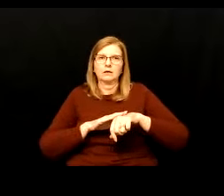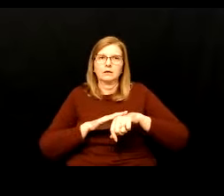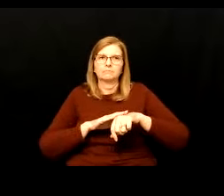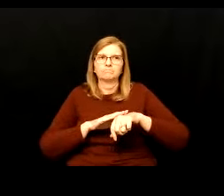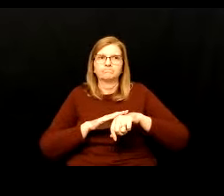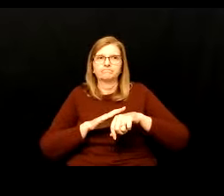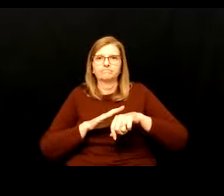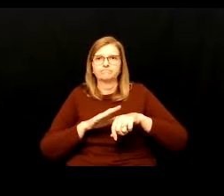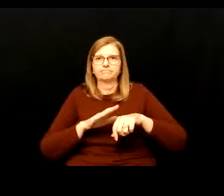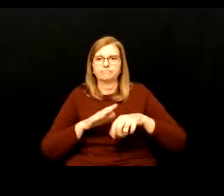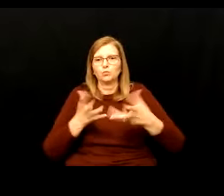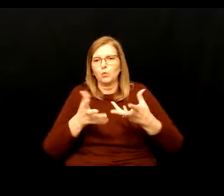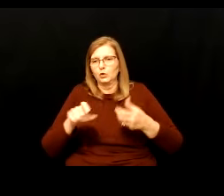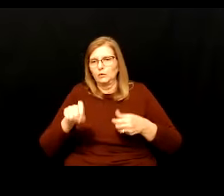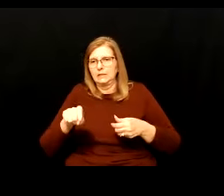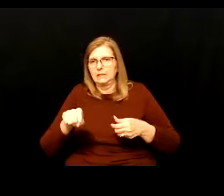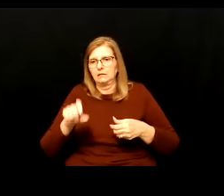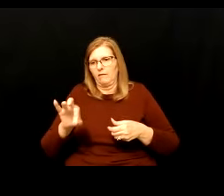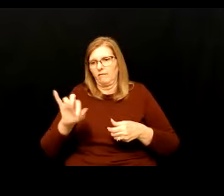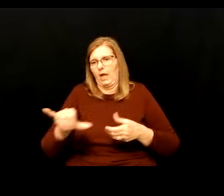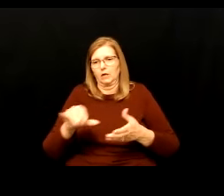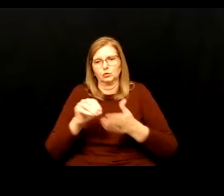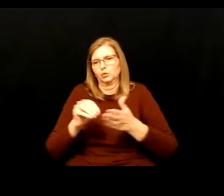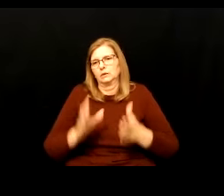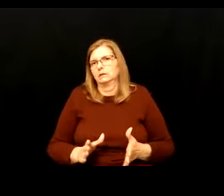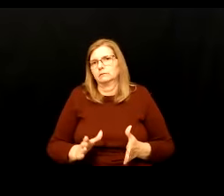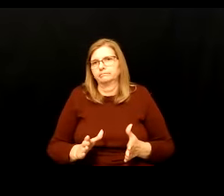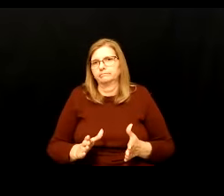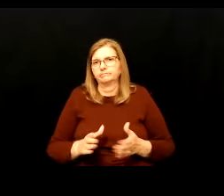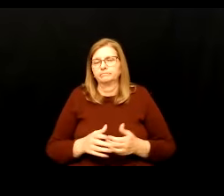the needs of the student.